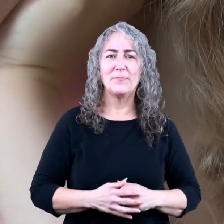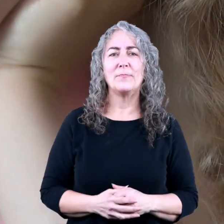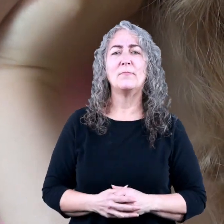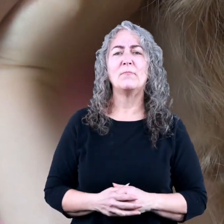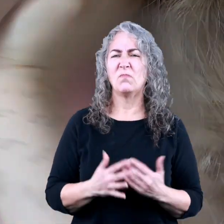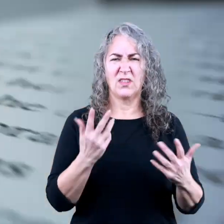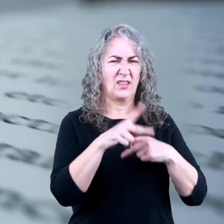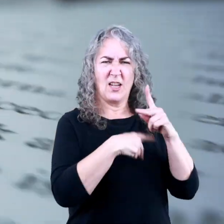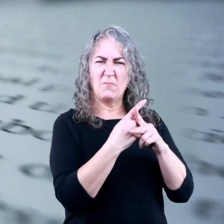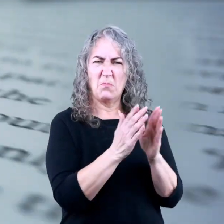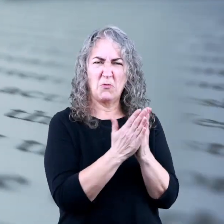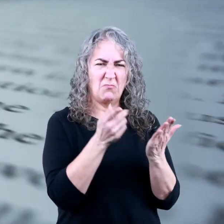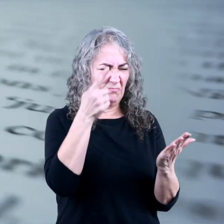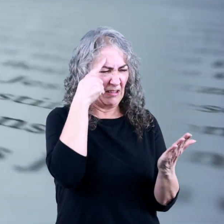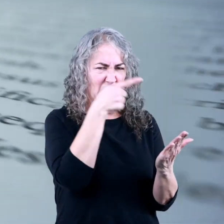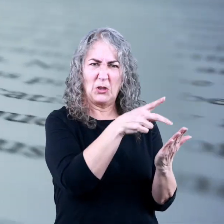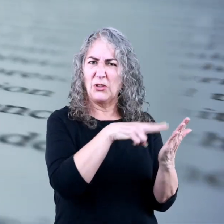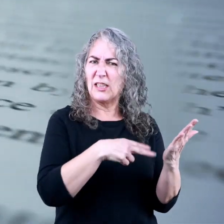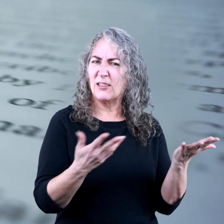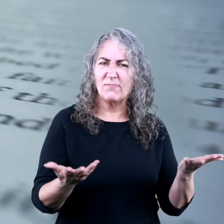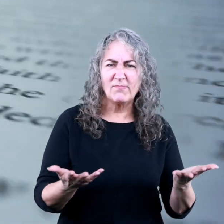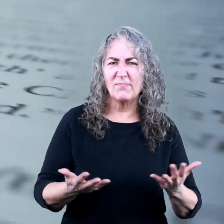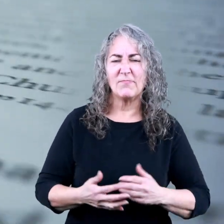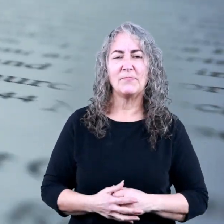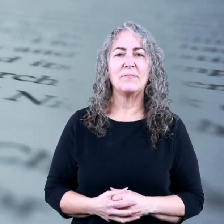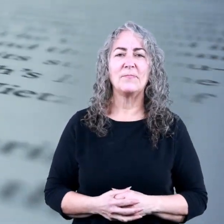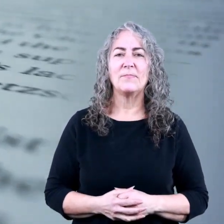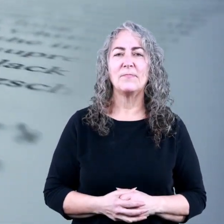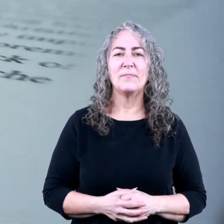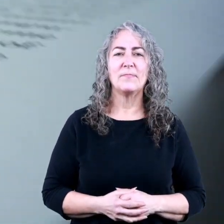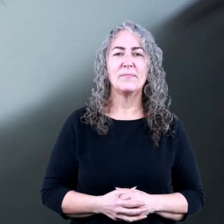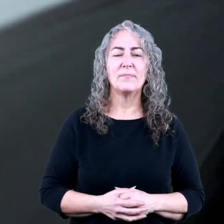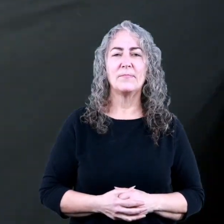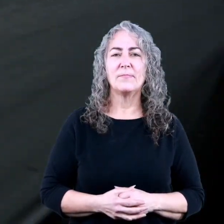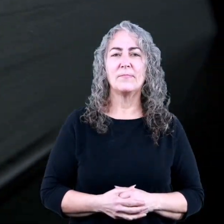book, what type of book would you think she was reading?